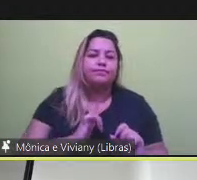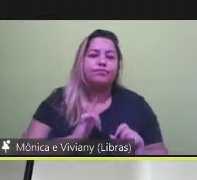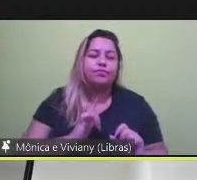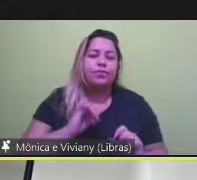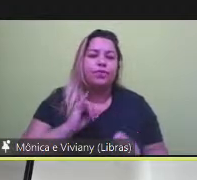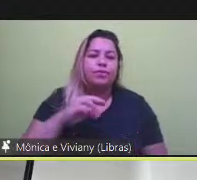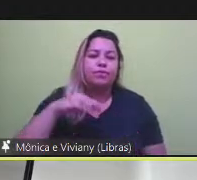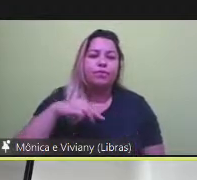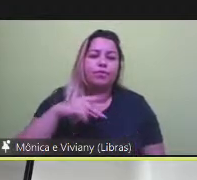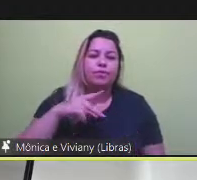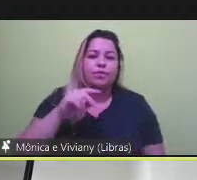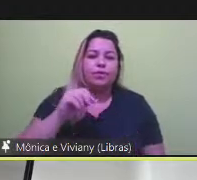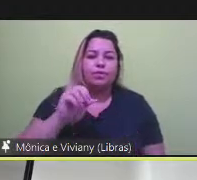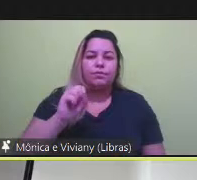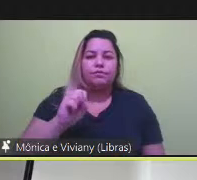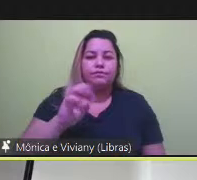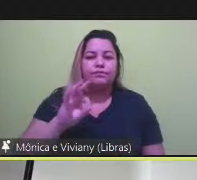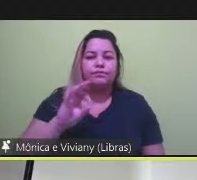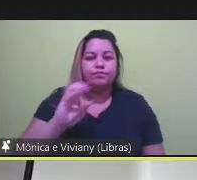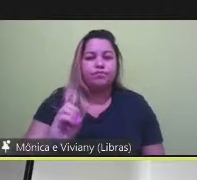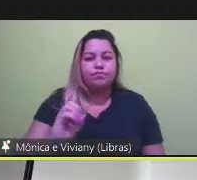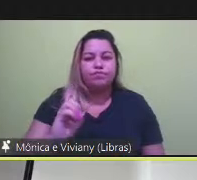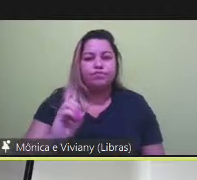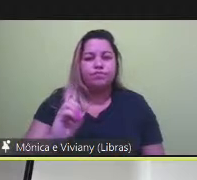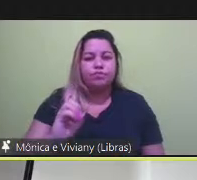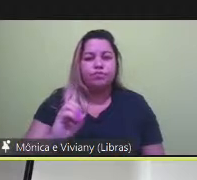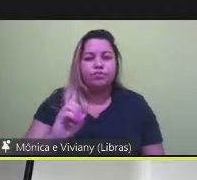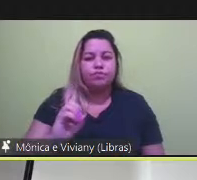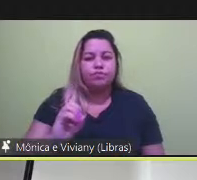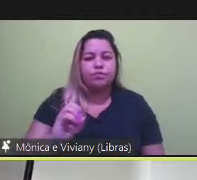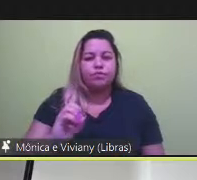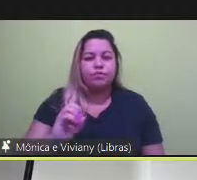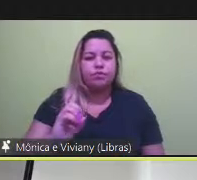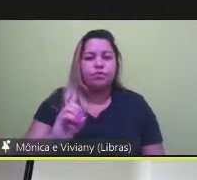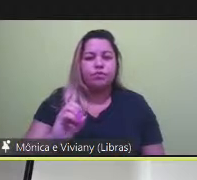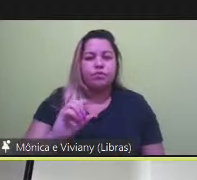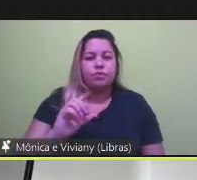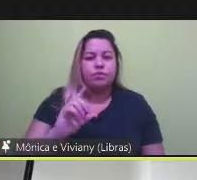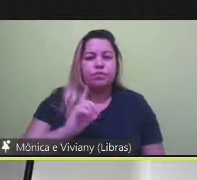that in reality is a tax that